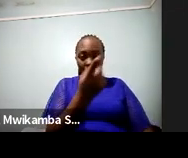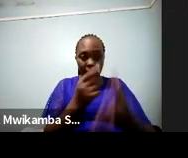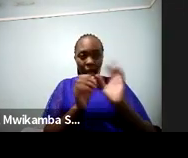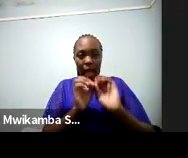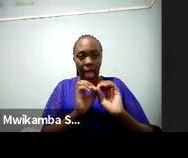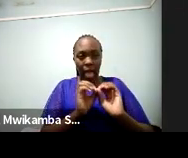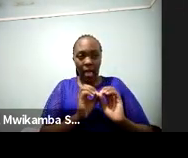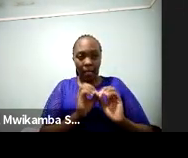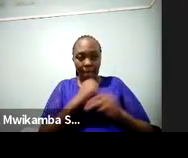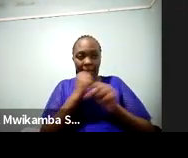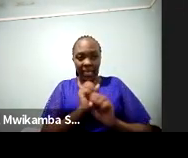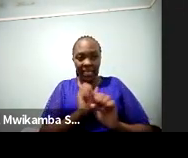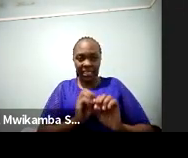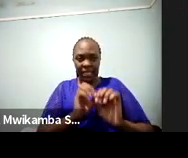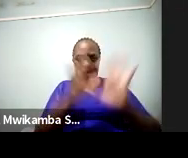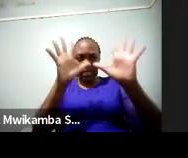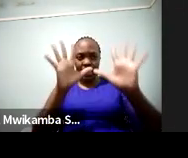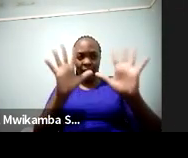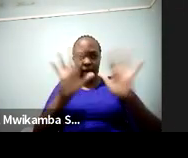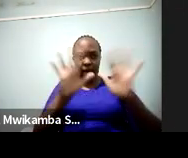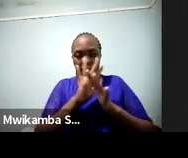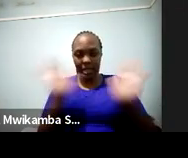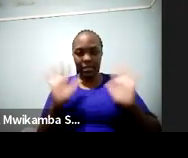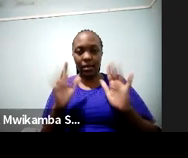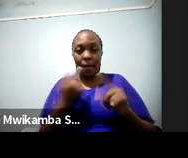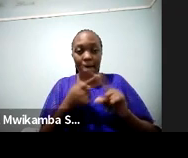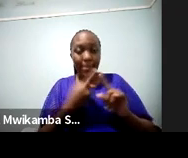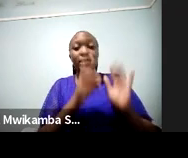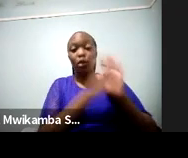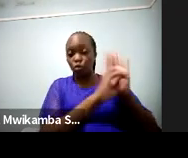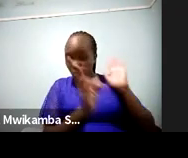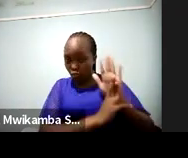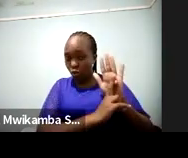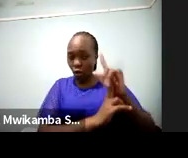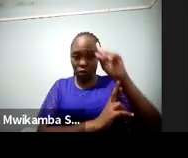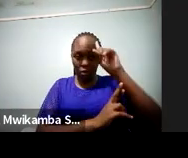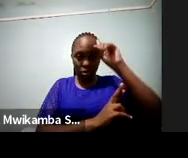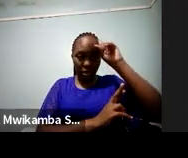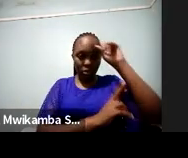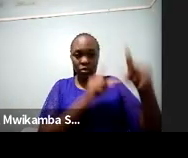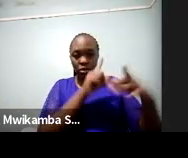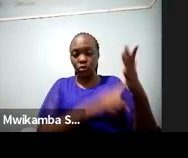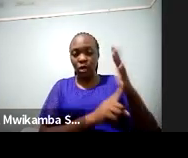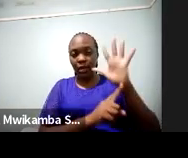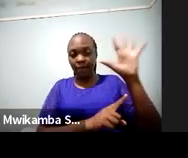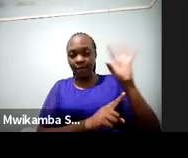little bit, but the rule of the thumb is the 50, 30, 20. If you can't go to the deep, at least know the rule of the thumb.